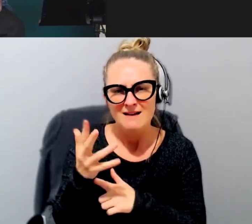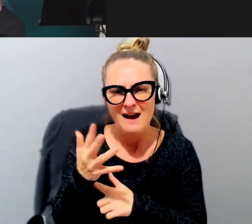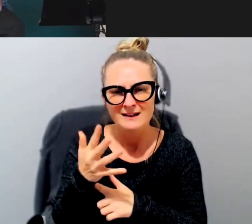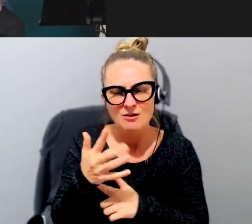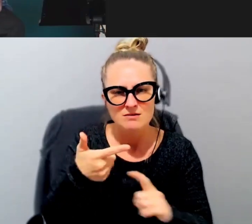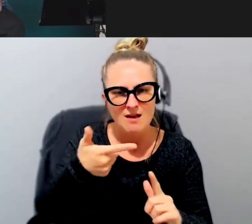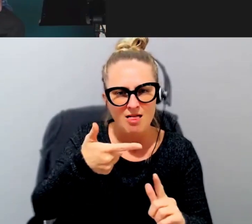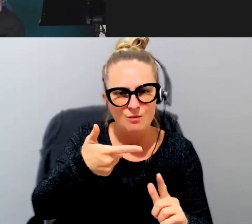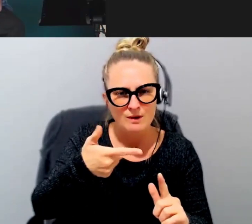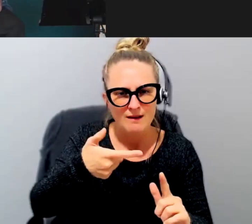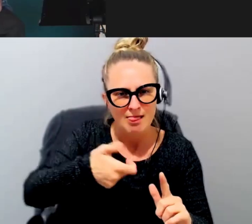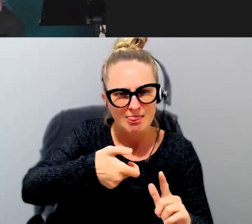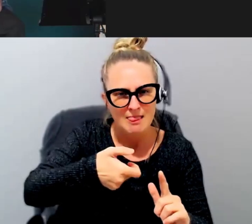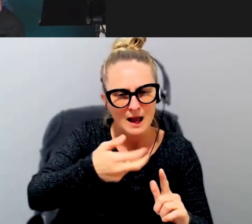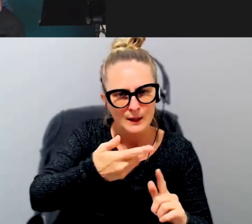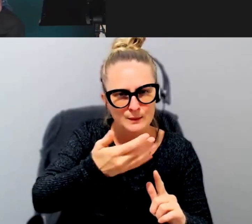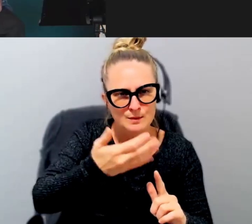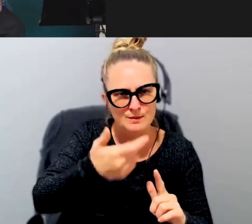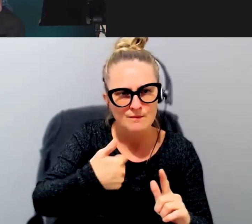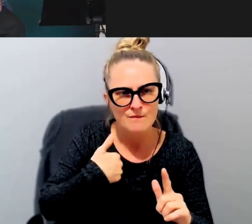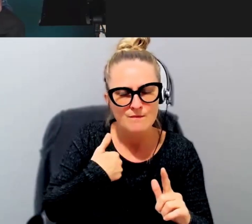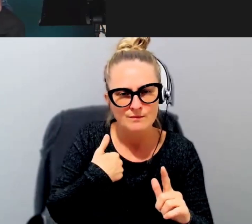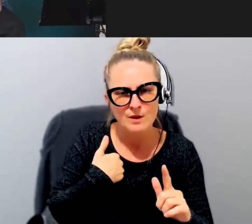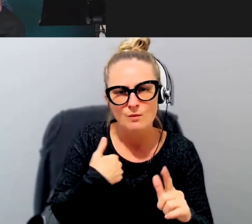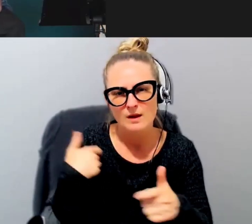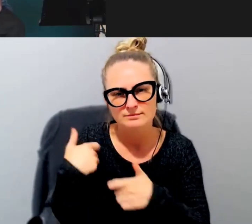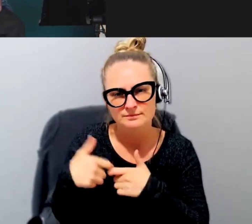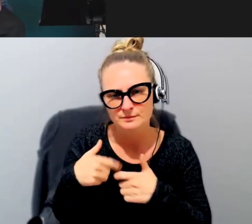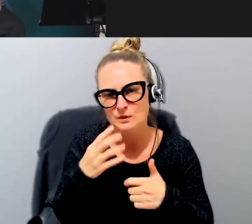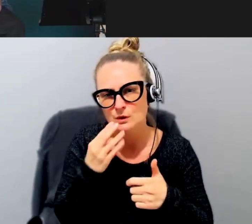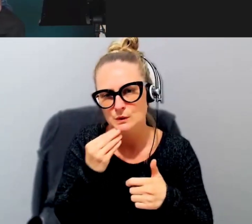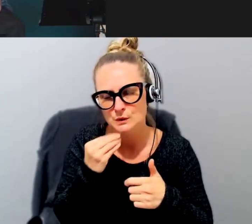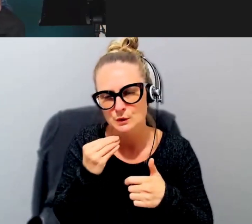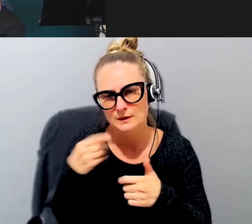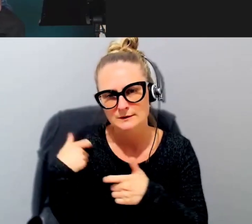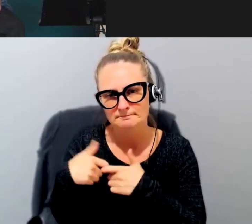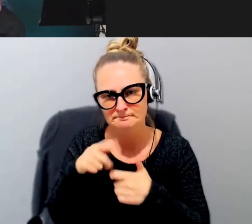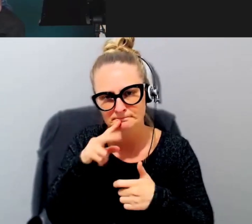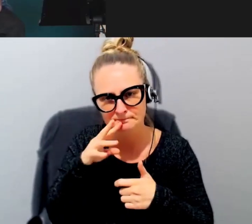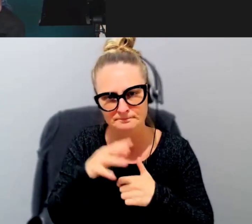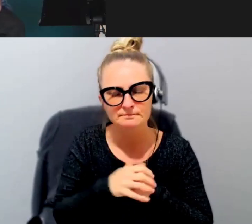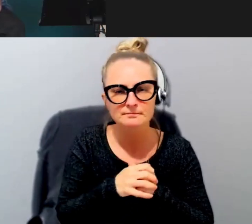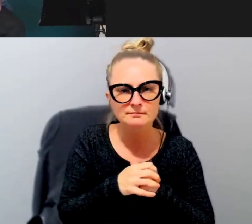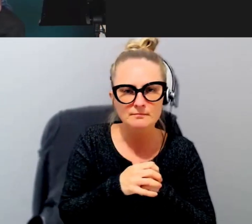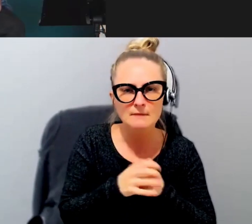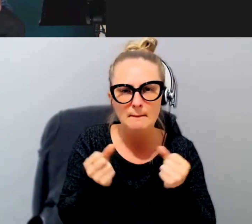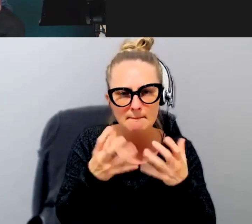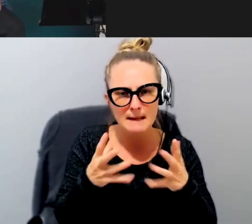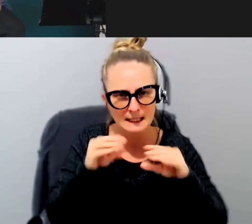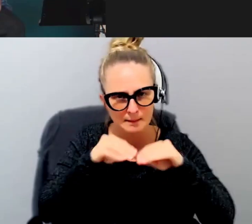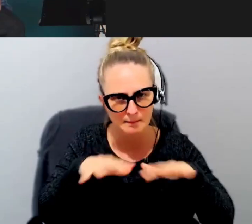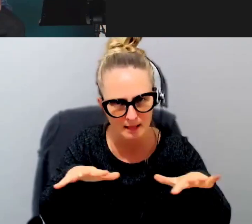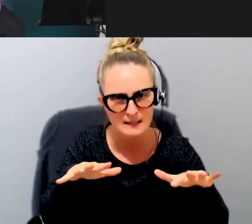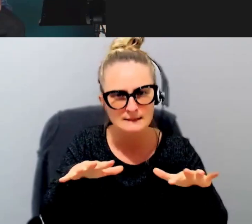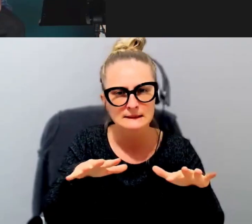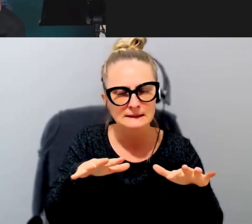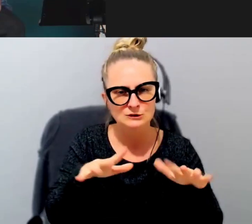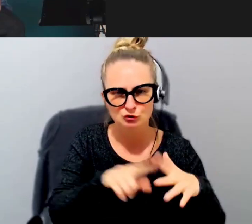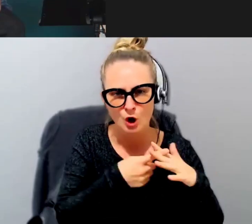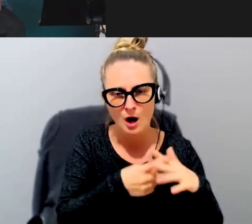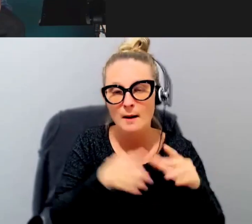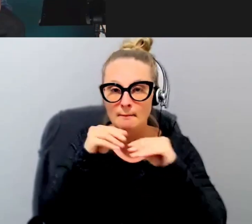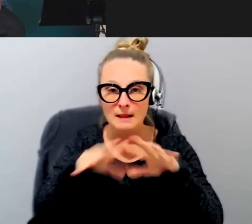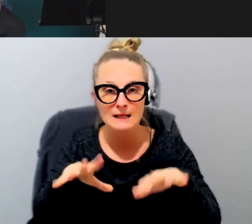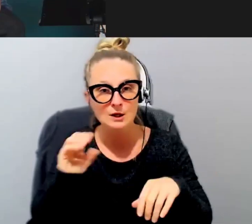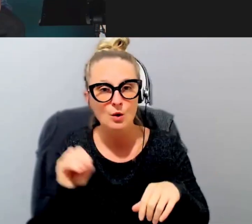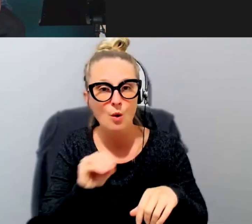blessing is Baruch atah Adonai Eloheinu melech haolam. That's how many blessings in Hebrew start, right? Blessed are you,